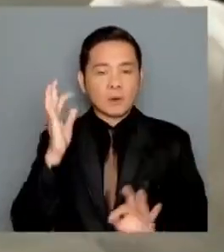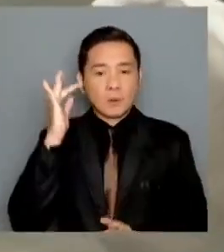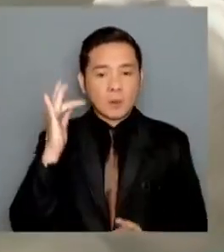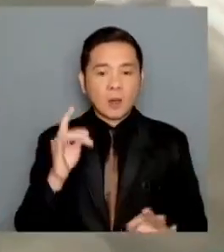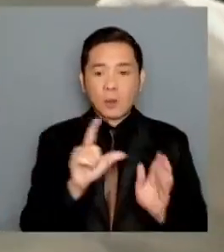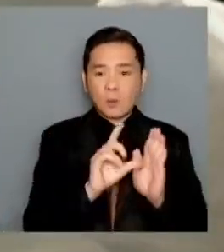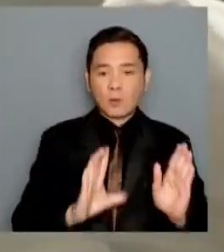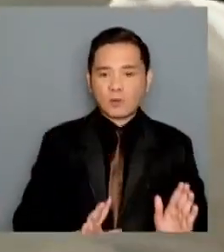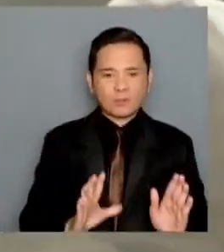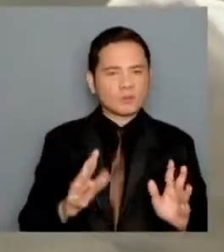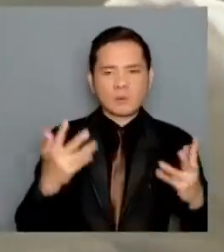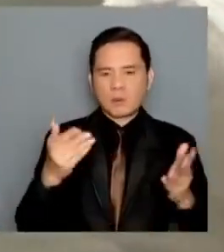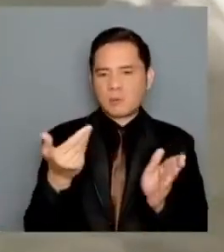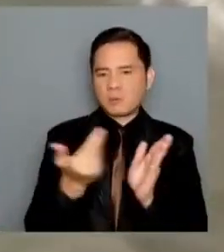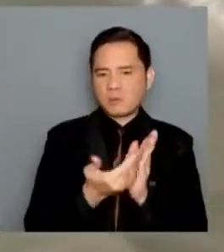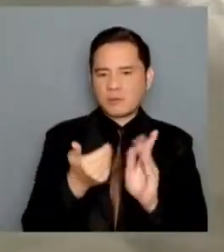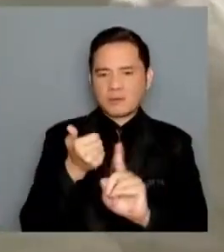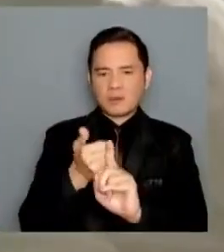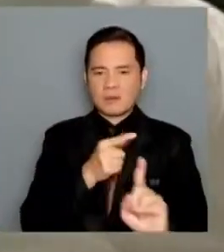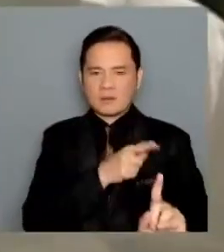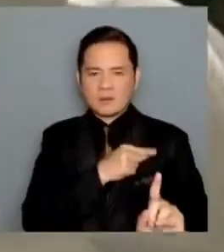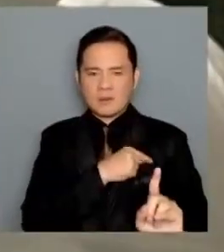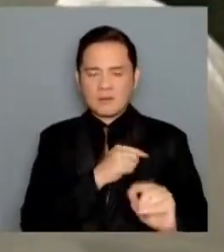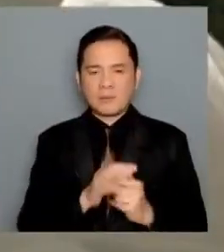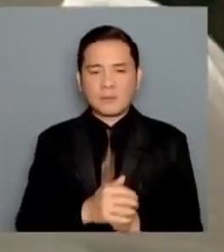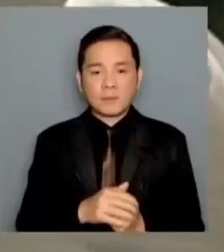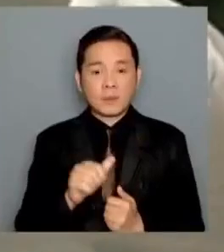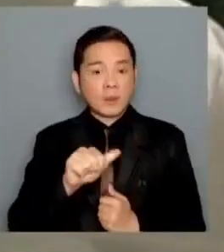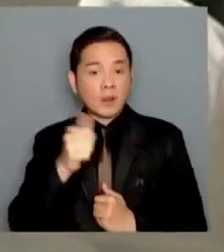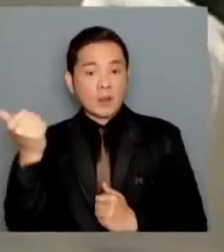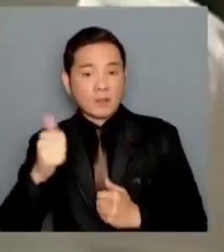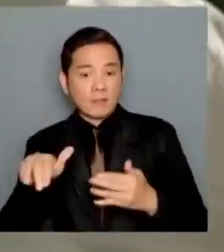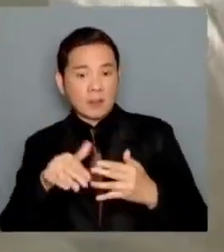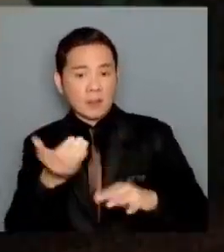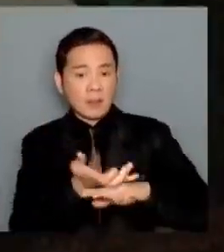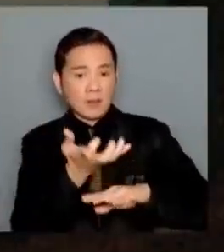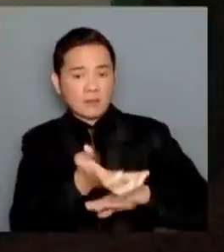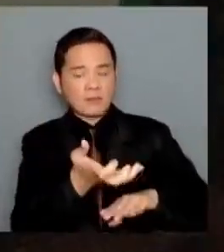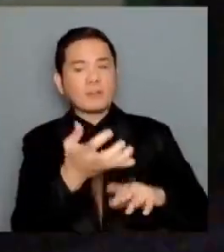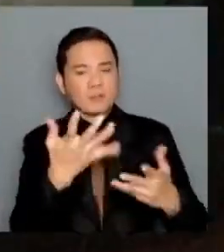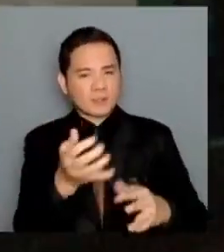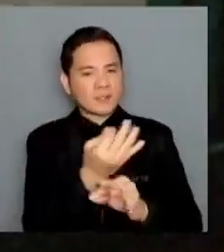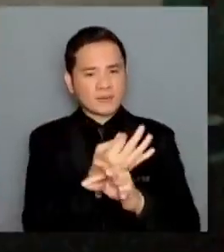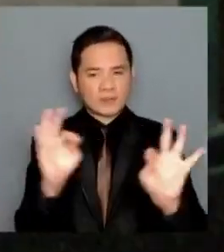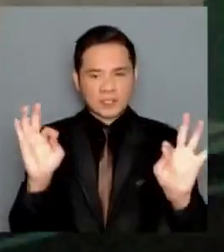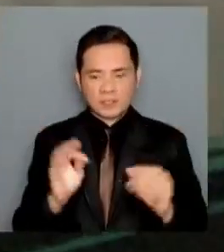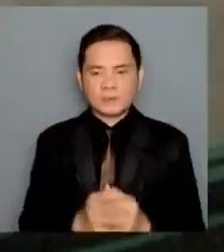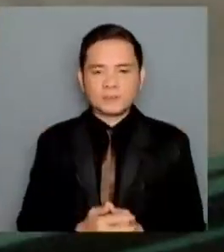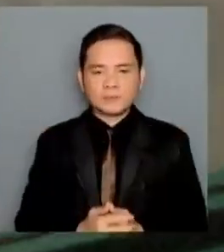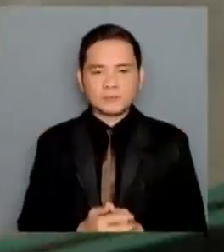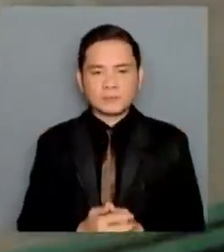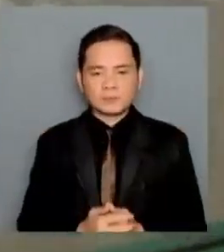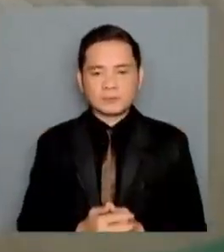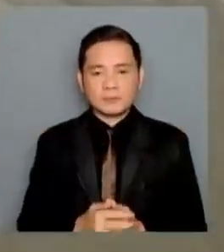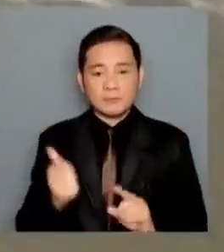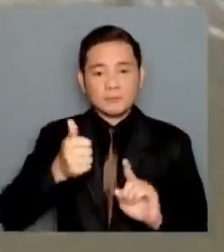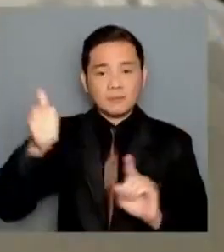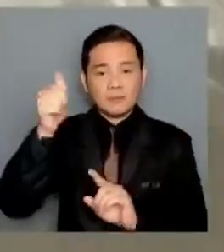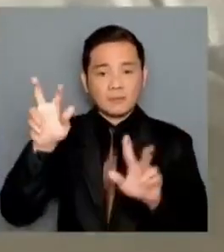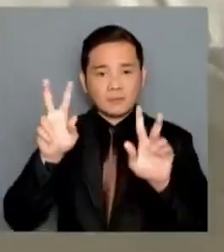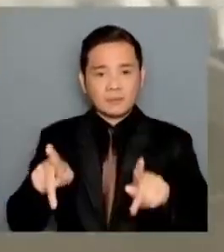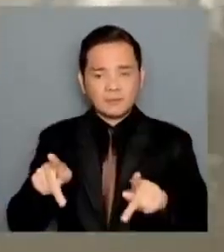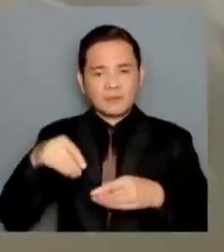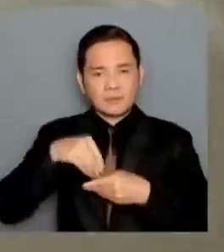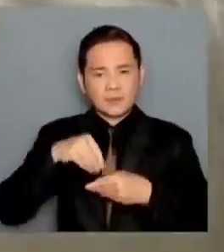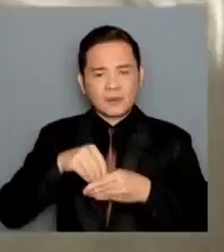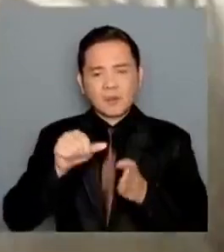guilt. For another count of graft, Genuino was also acquitted by the court. The graft case of former Executive Vice President and Internal Audit